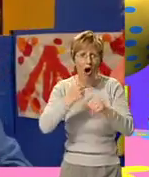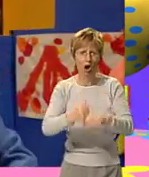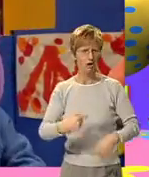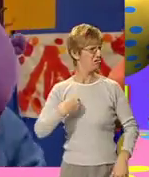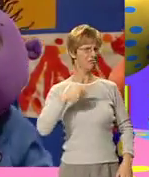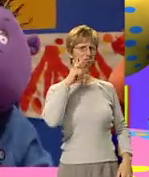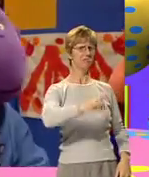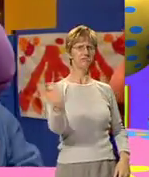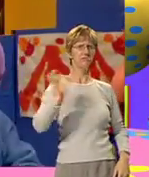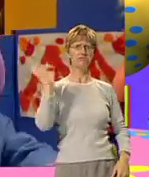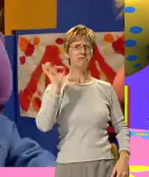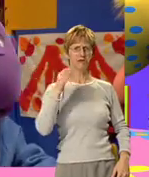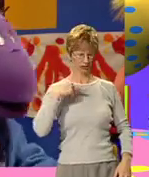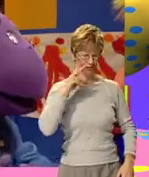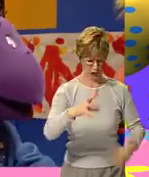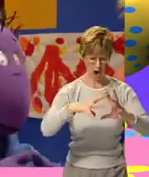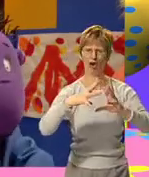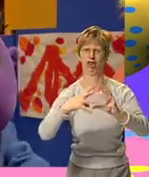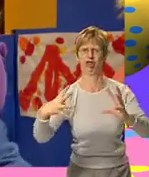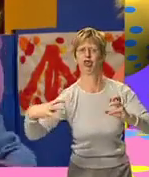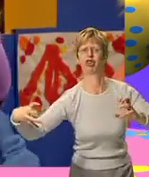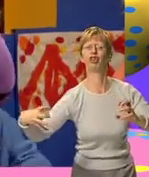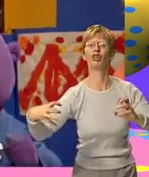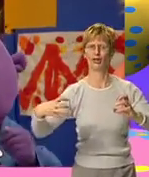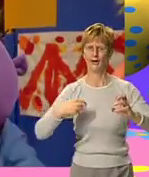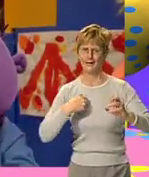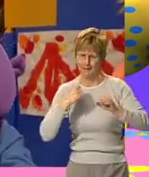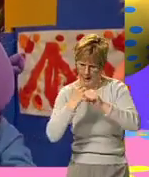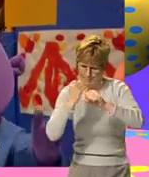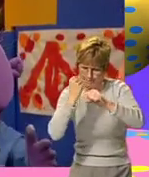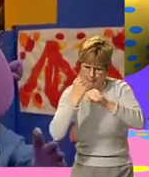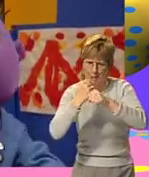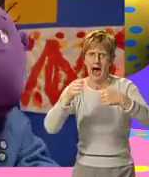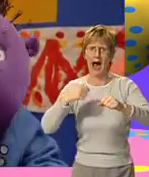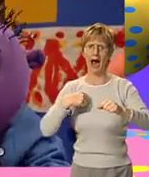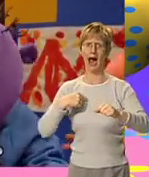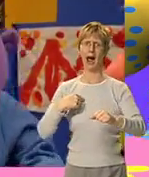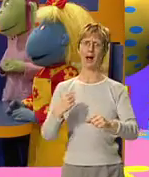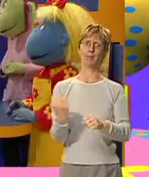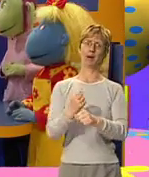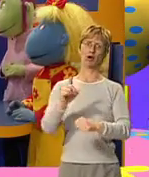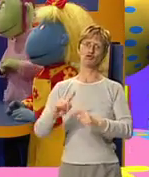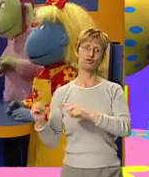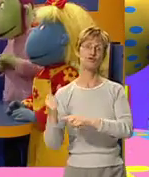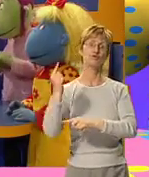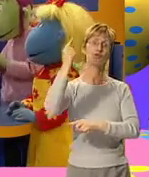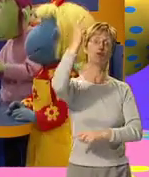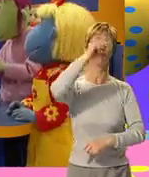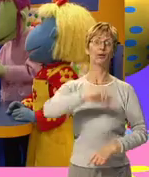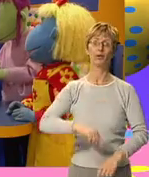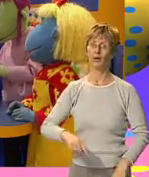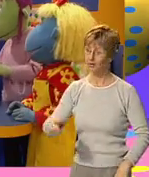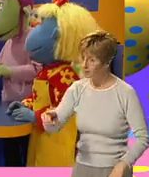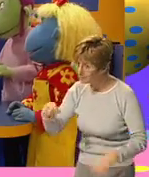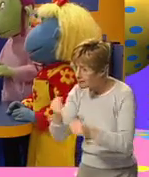did see the clay. Ah. And I worked really hard with it and I turned it into a rocket ship. Wowie. So you made